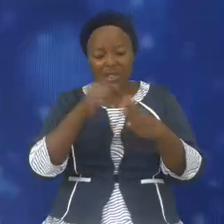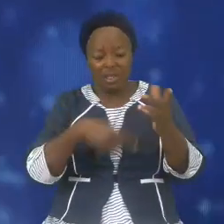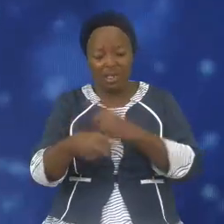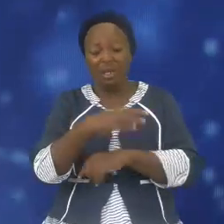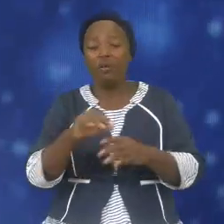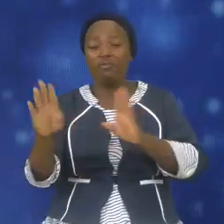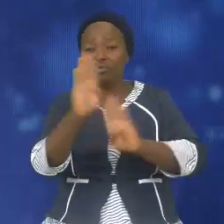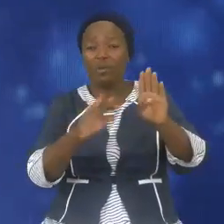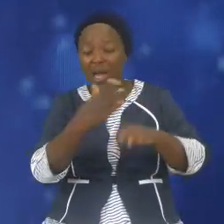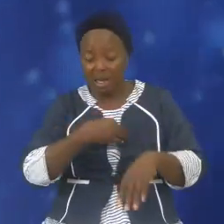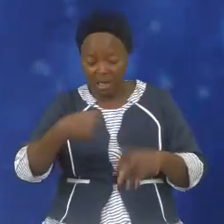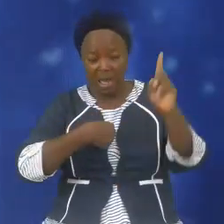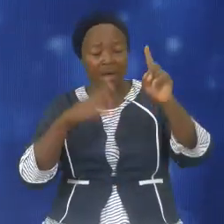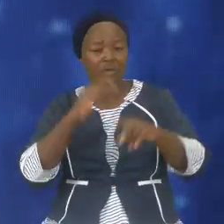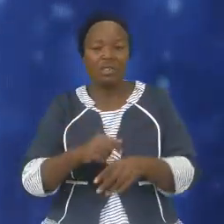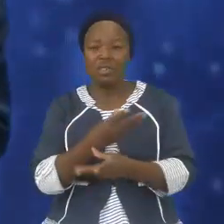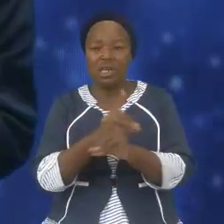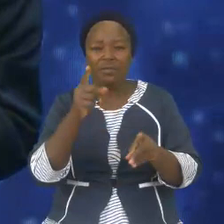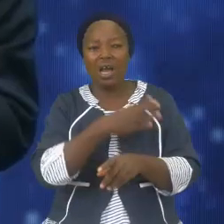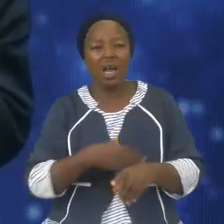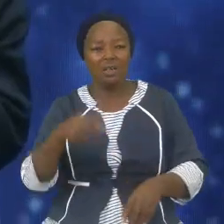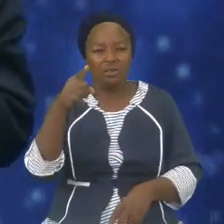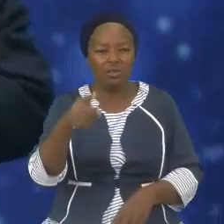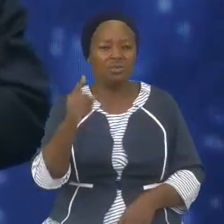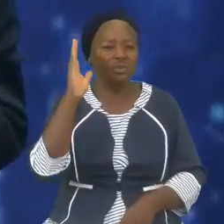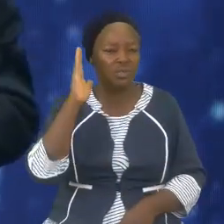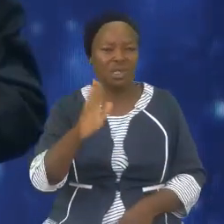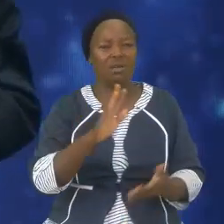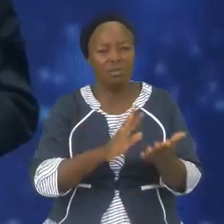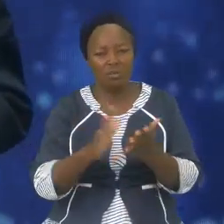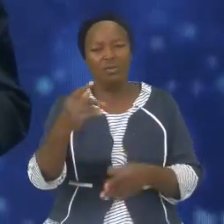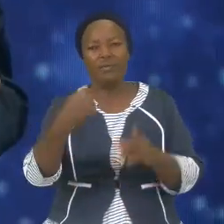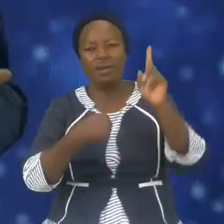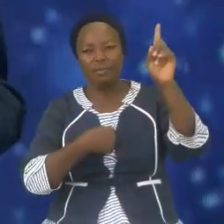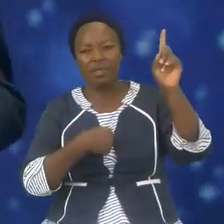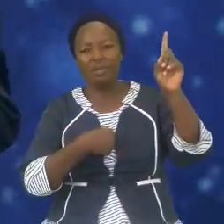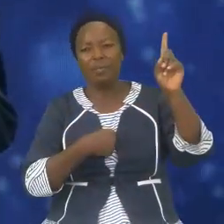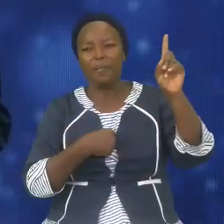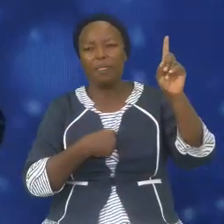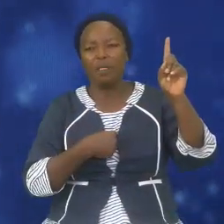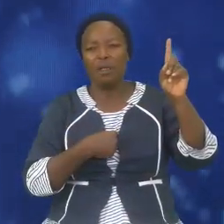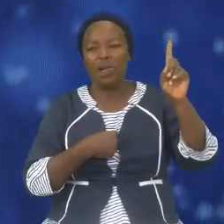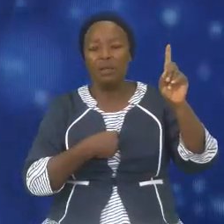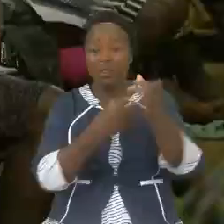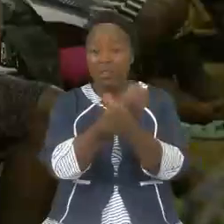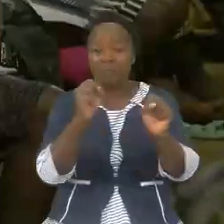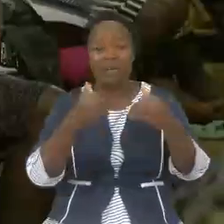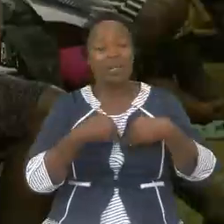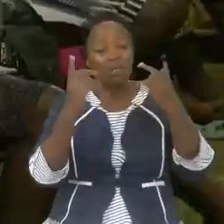will deliver thee, and thou shalt glorify me. Redemption has come for you